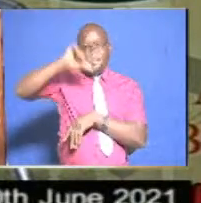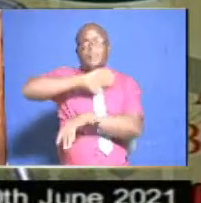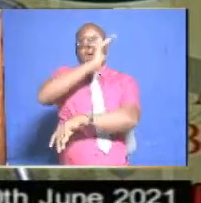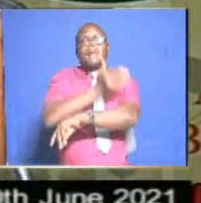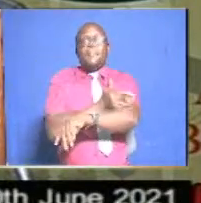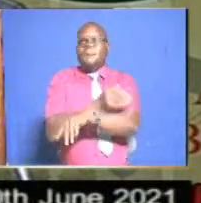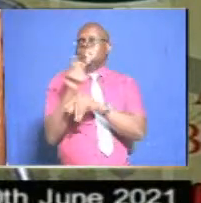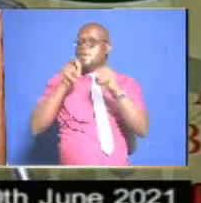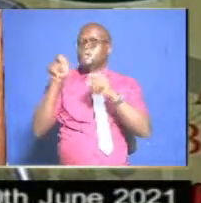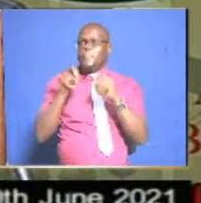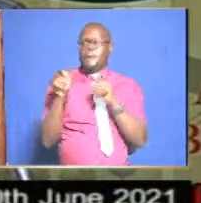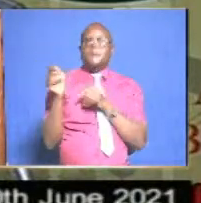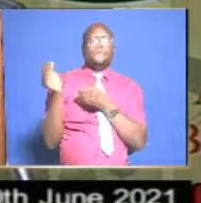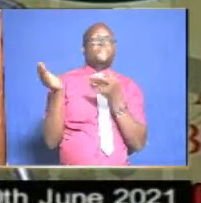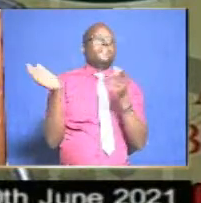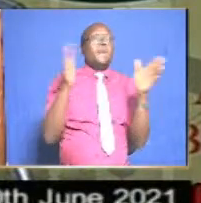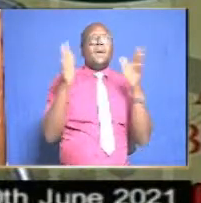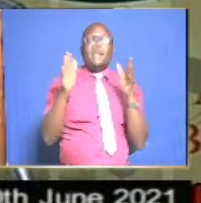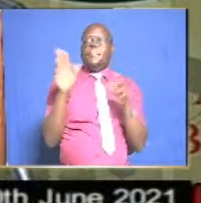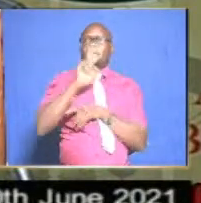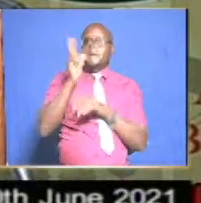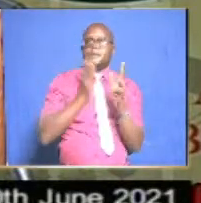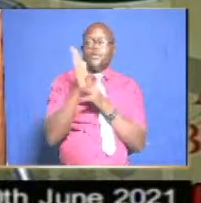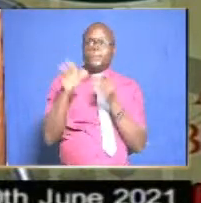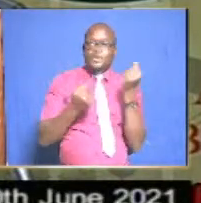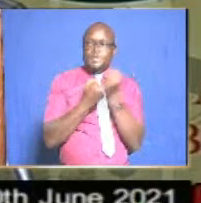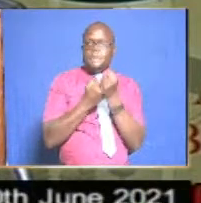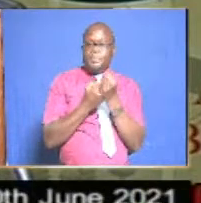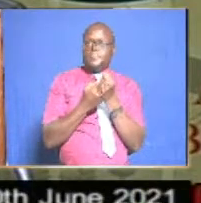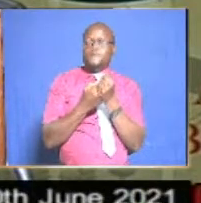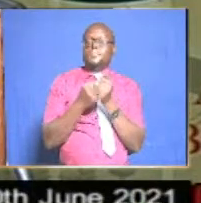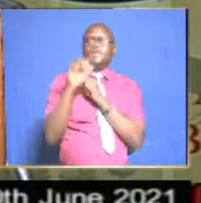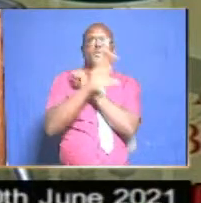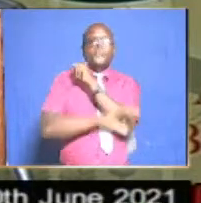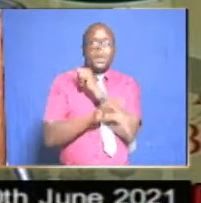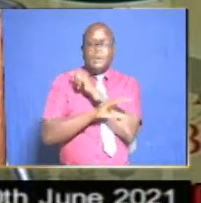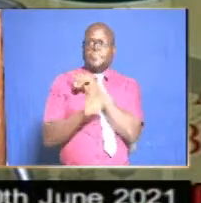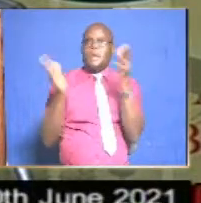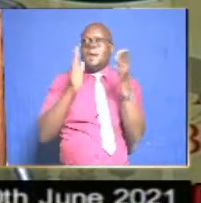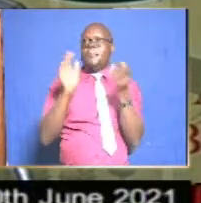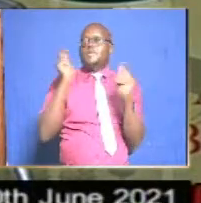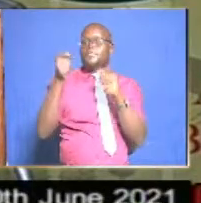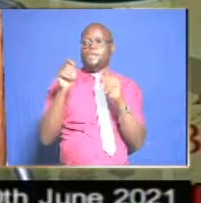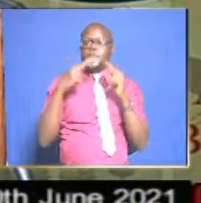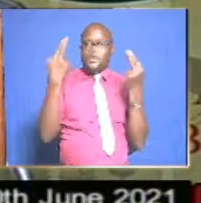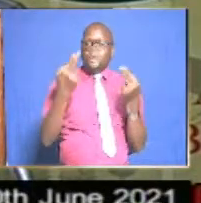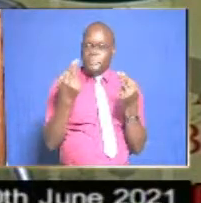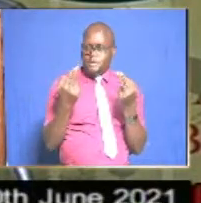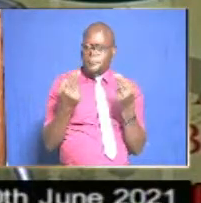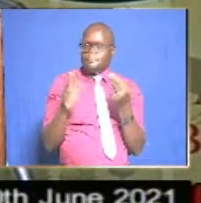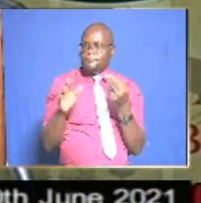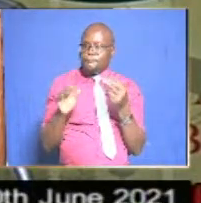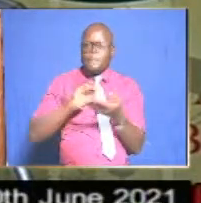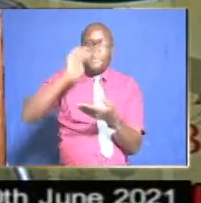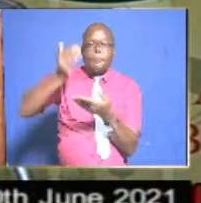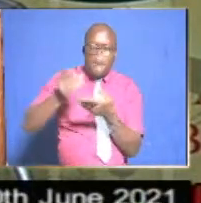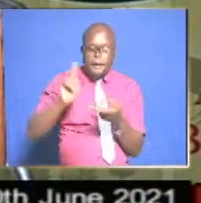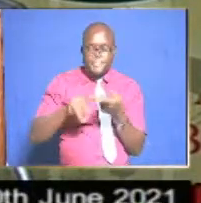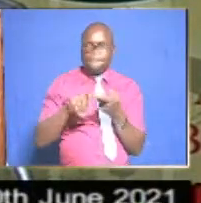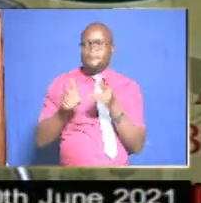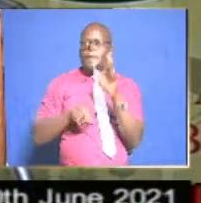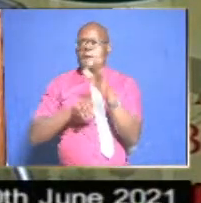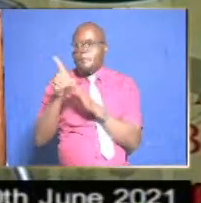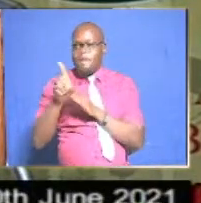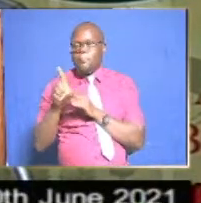to manage climate risk through support to the county climate change units, establishment of county climate change fund, and development